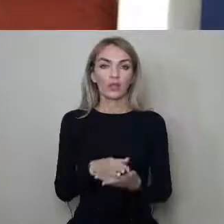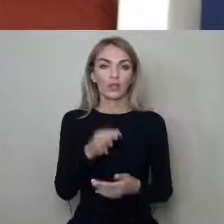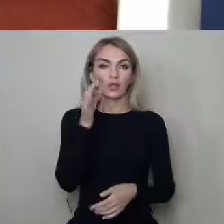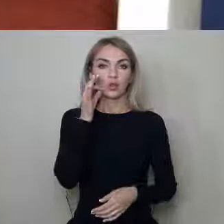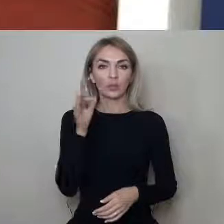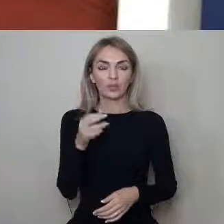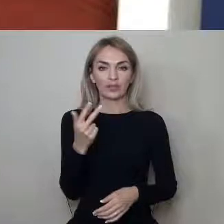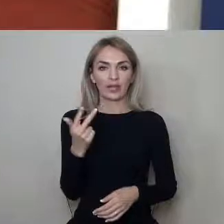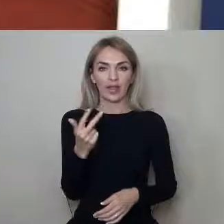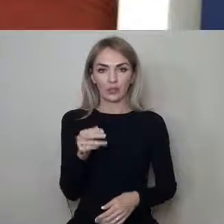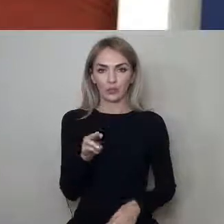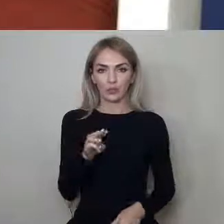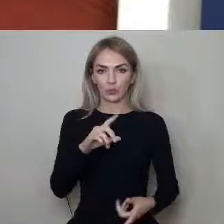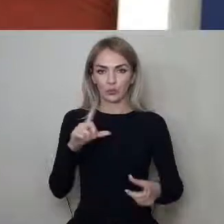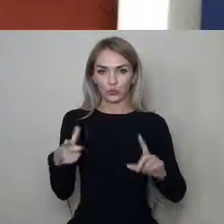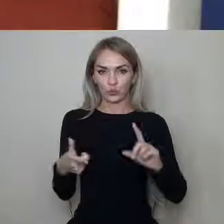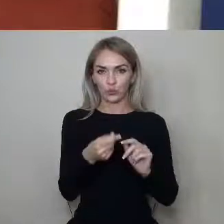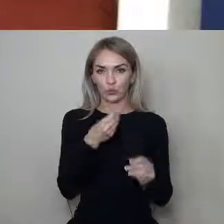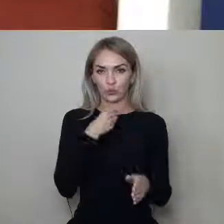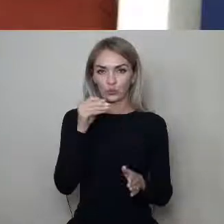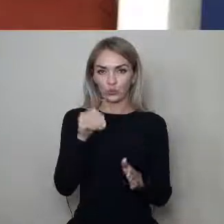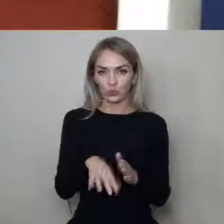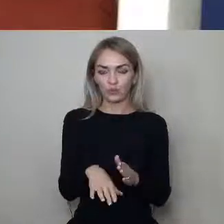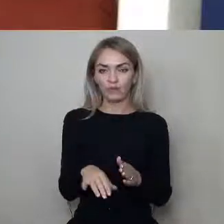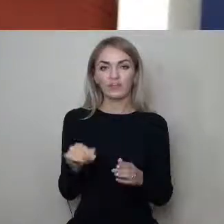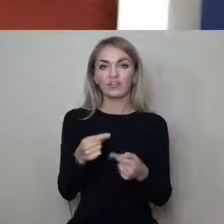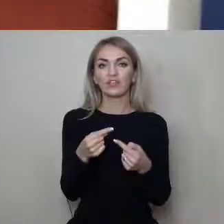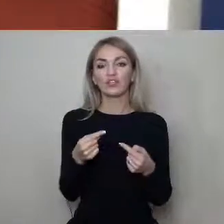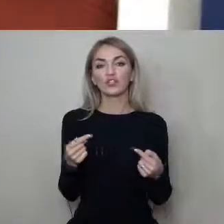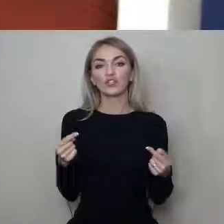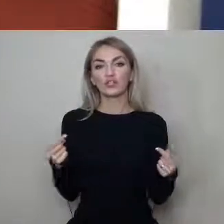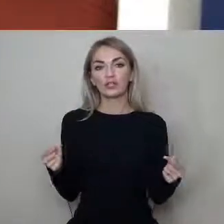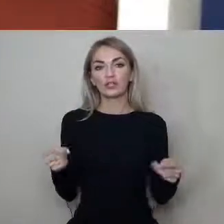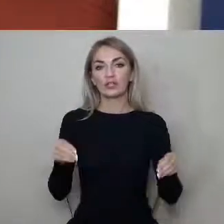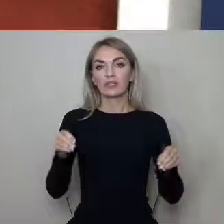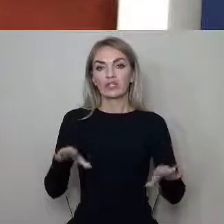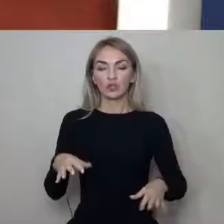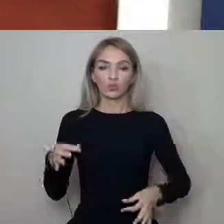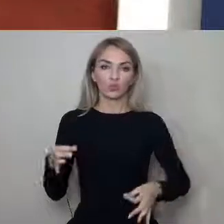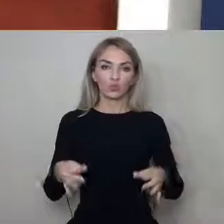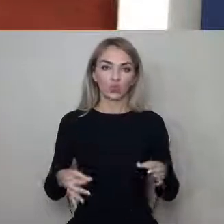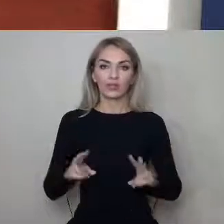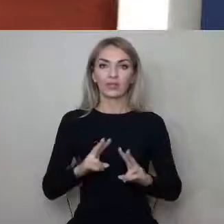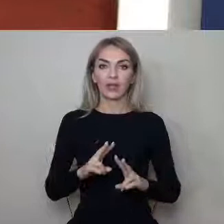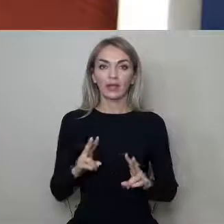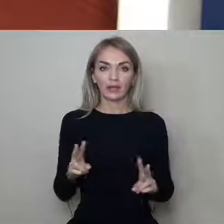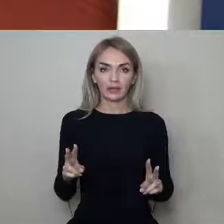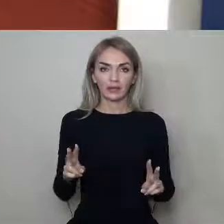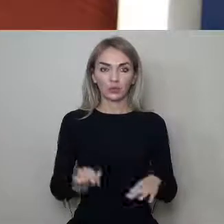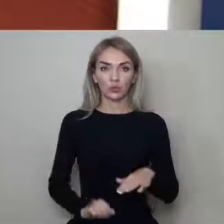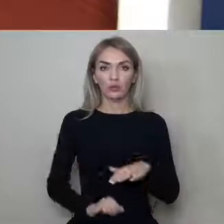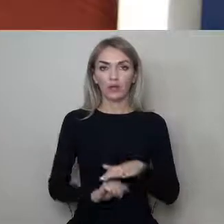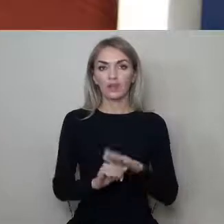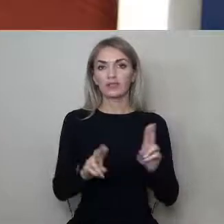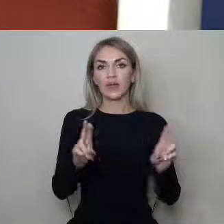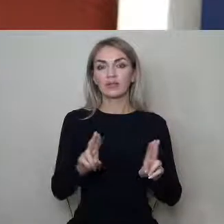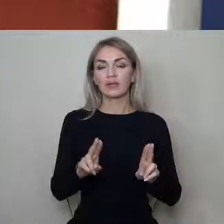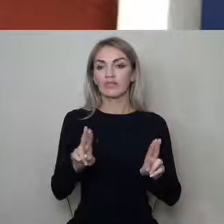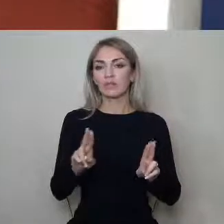We have the round of third rounds as well. And are there court